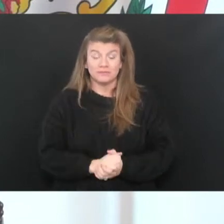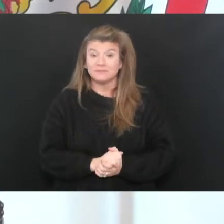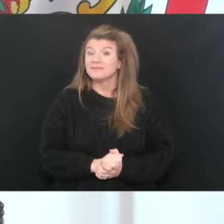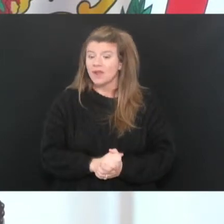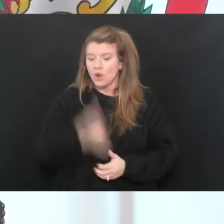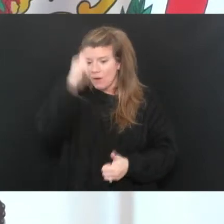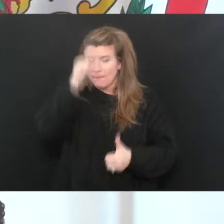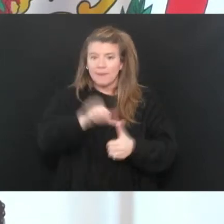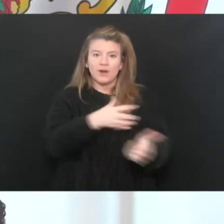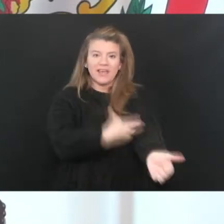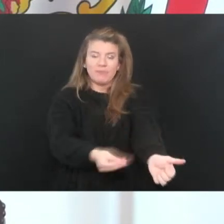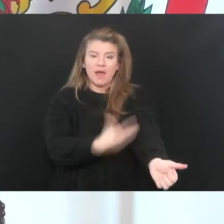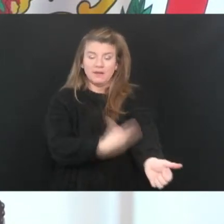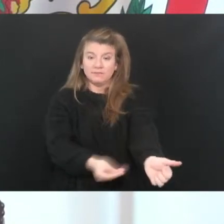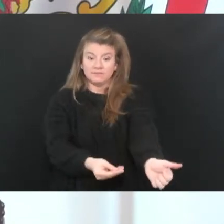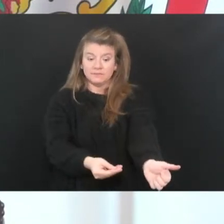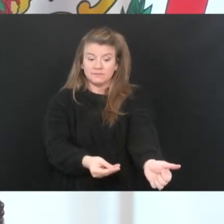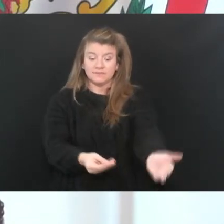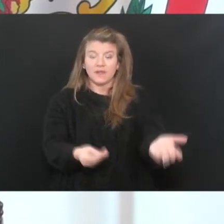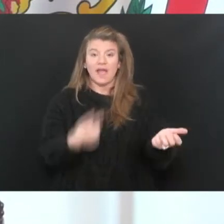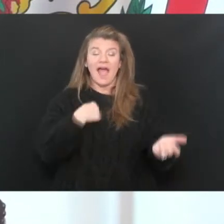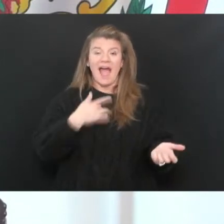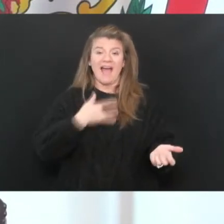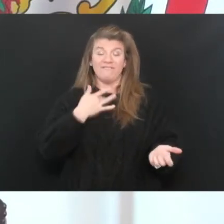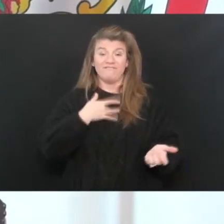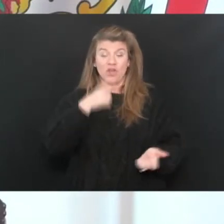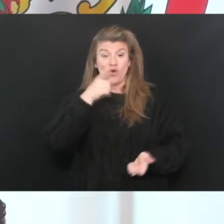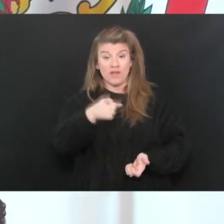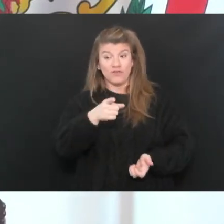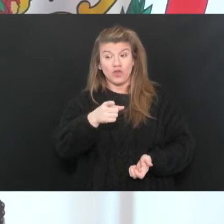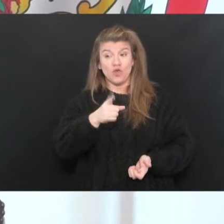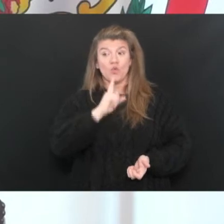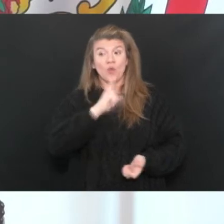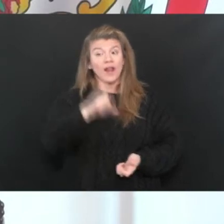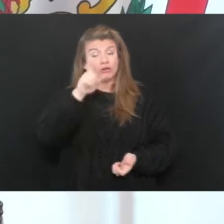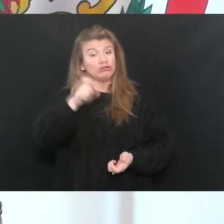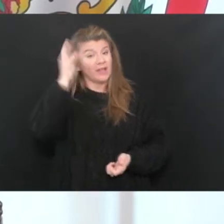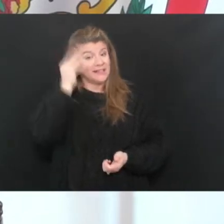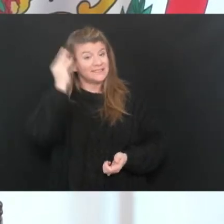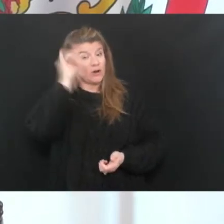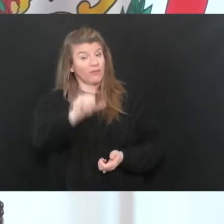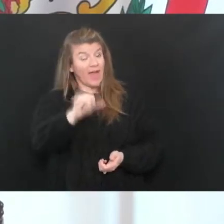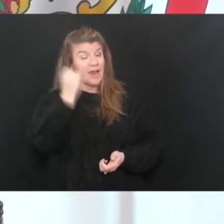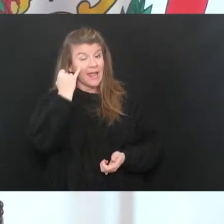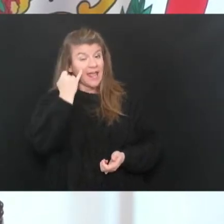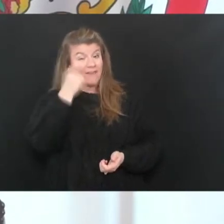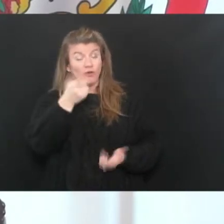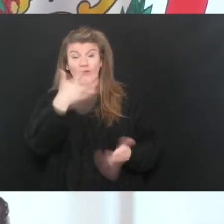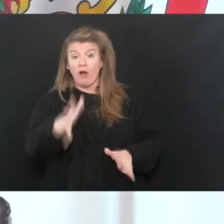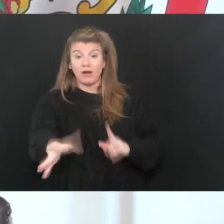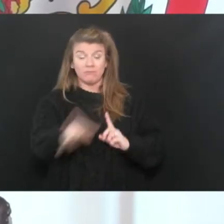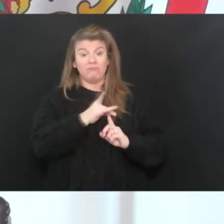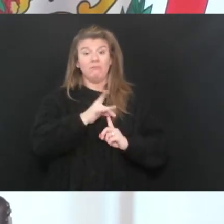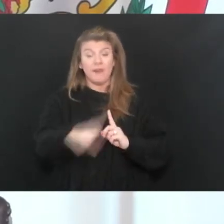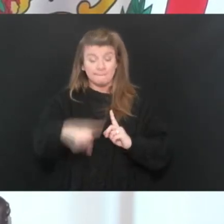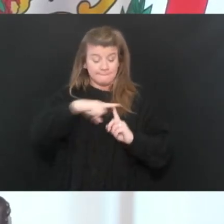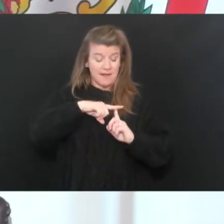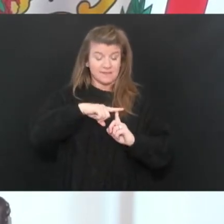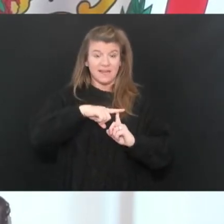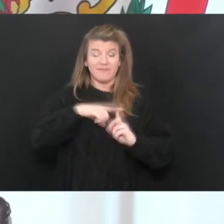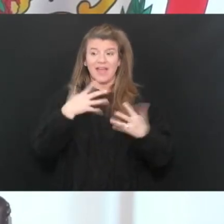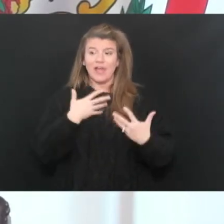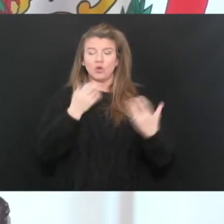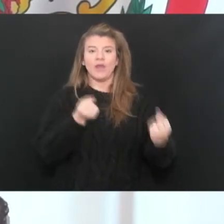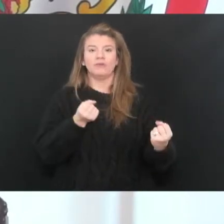to give blood. I think it's an obligation for you to really consider that, especially if you've gotten this dreaded disease.